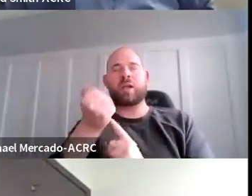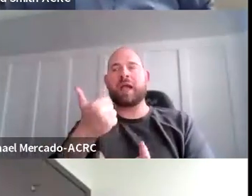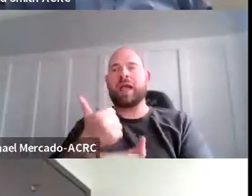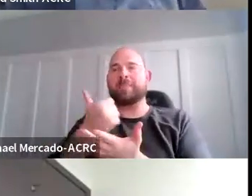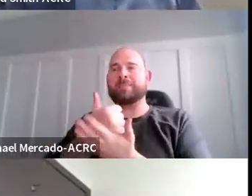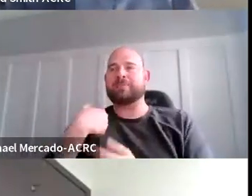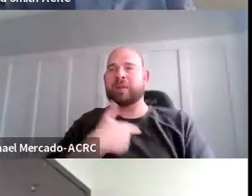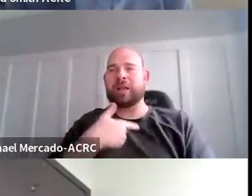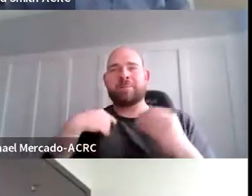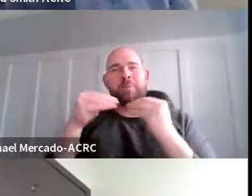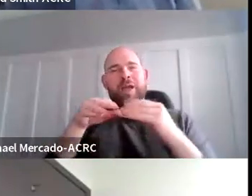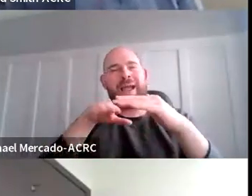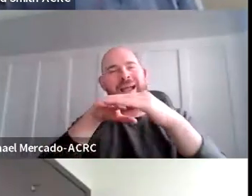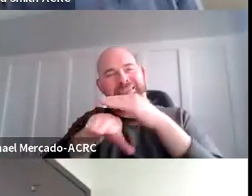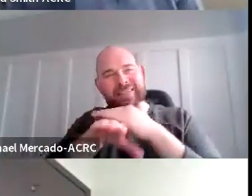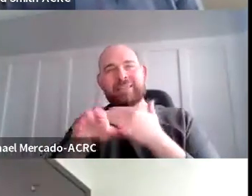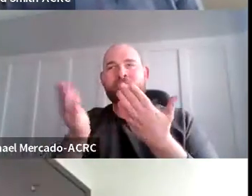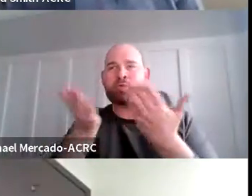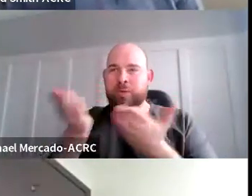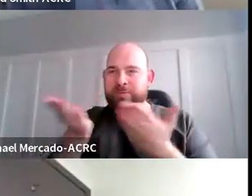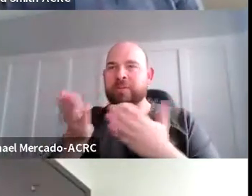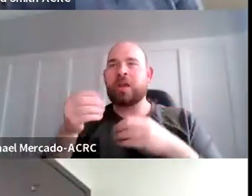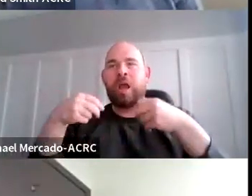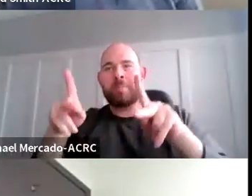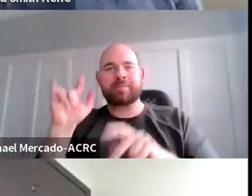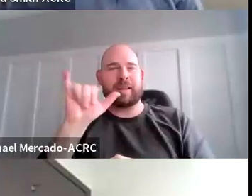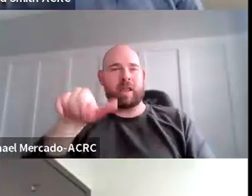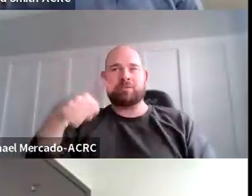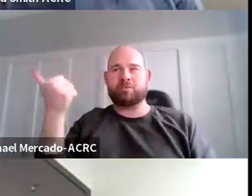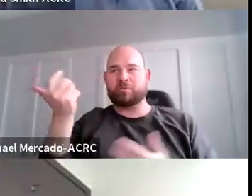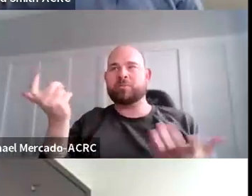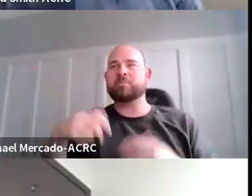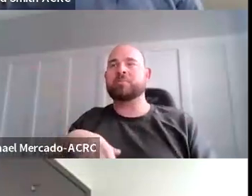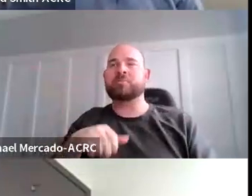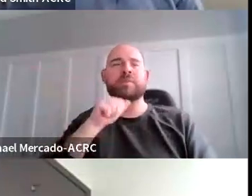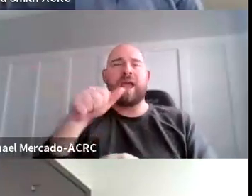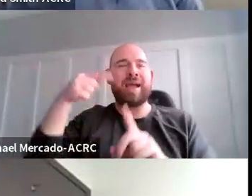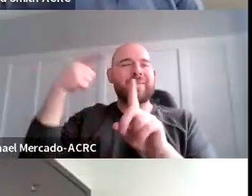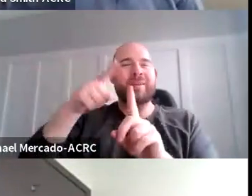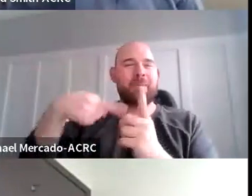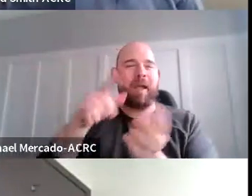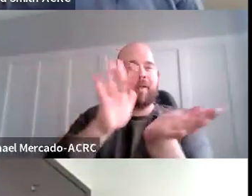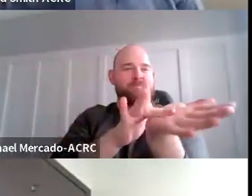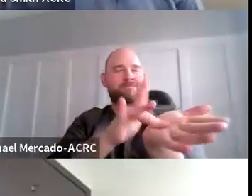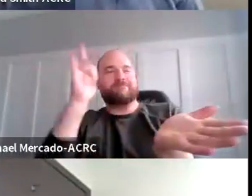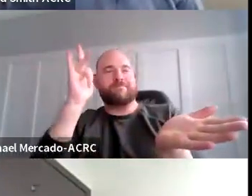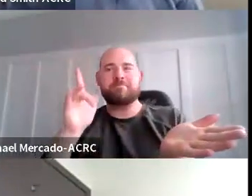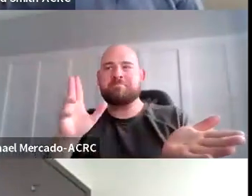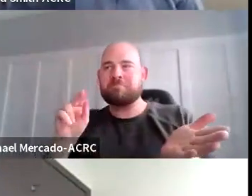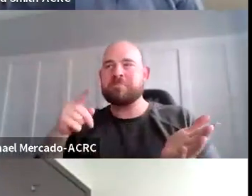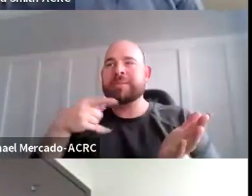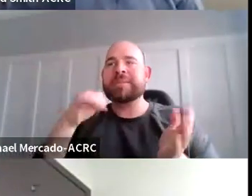the use of that deaf card. So these are just situations that we might experience where the deaf card can make